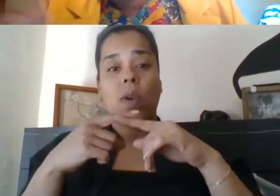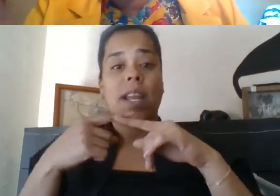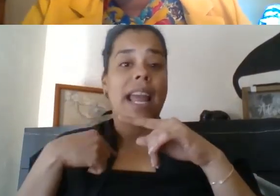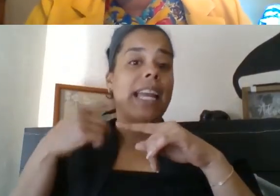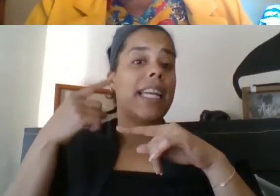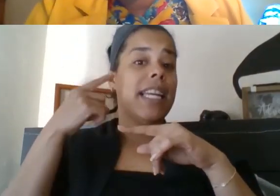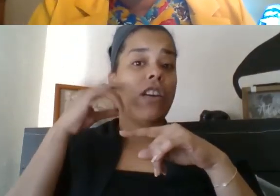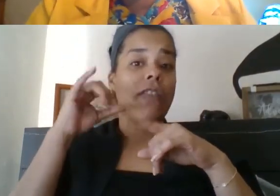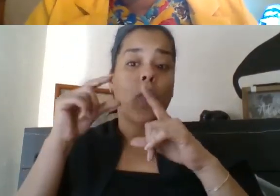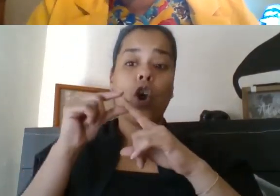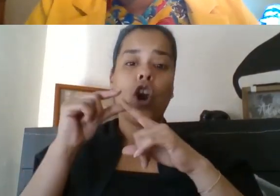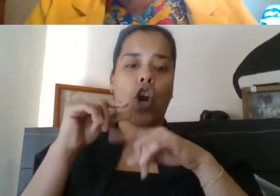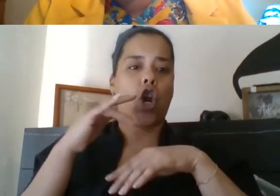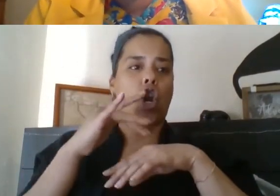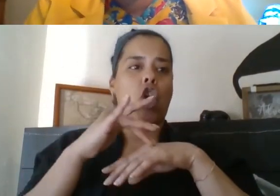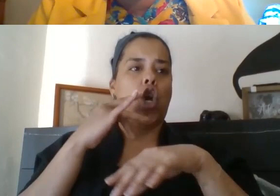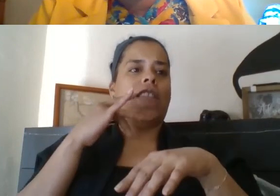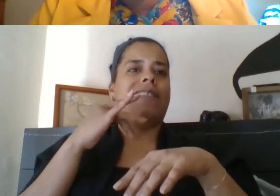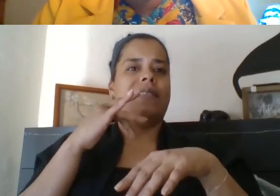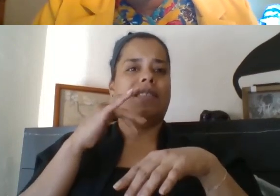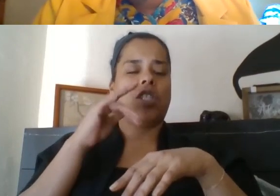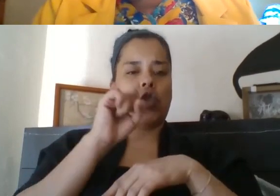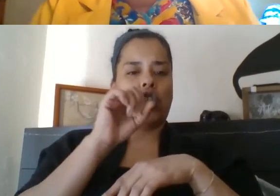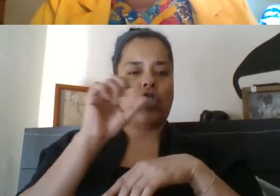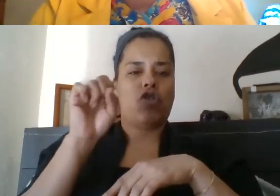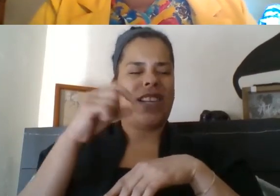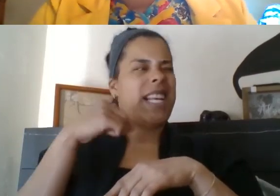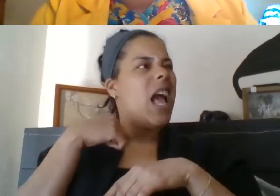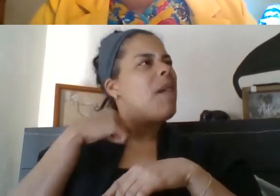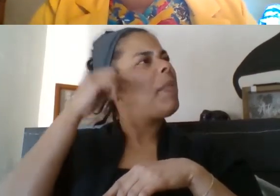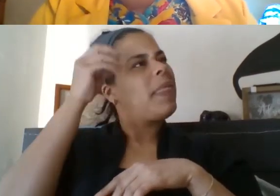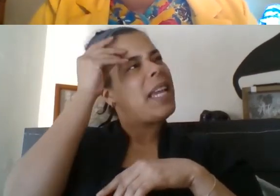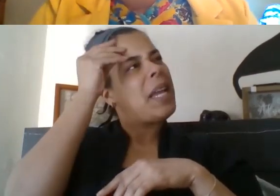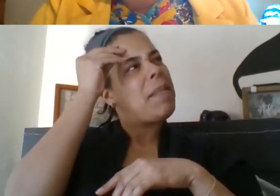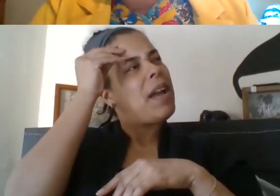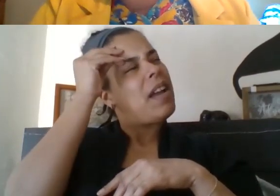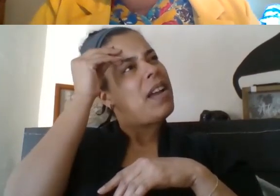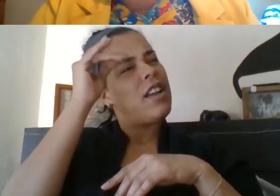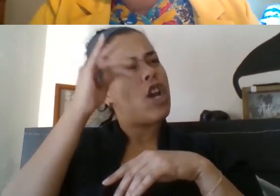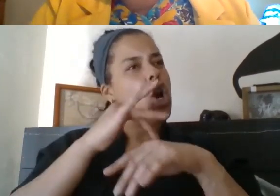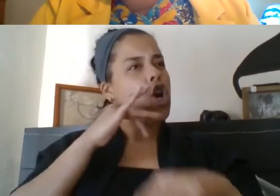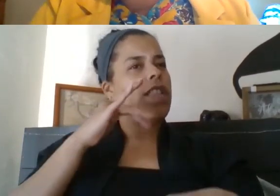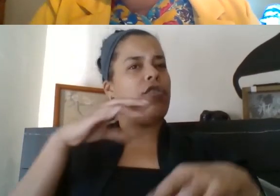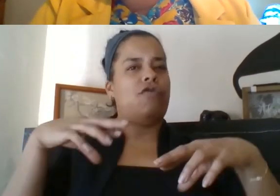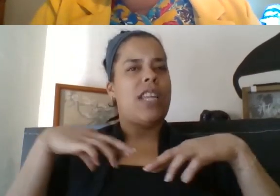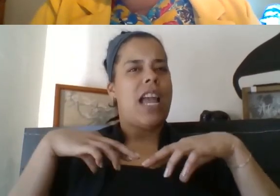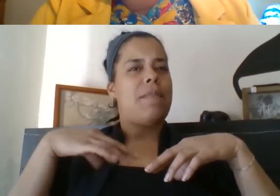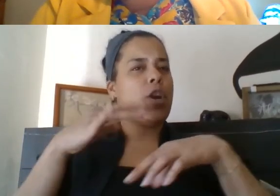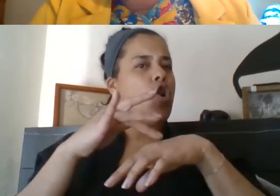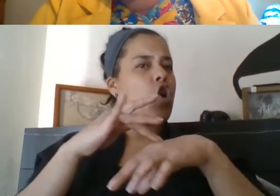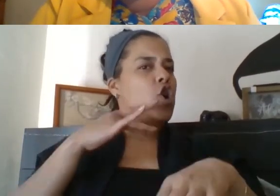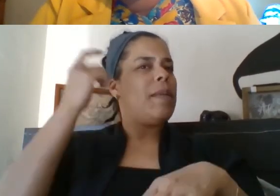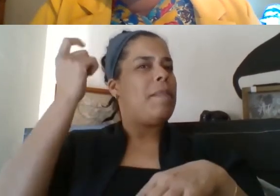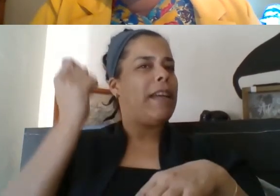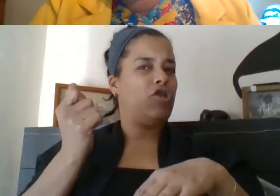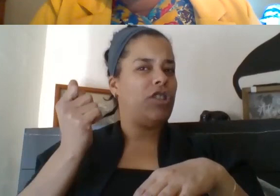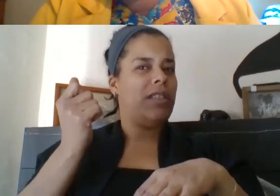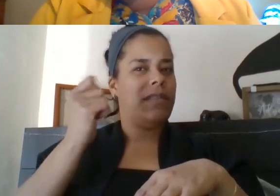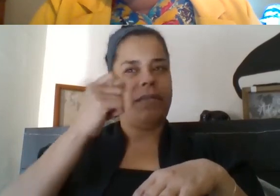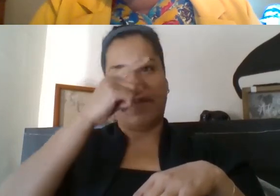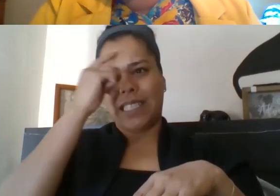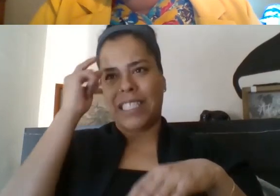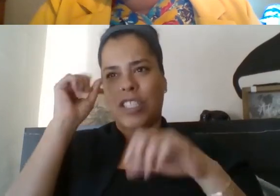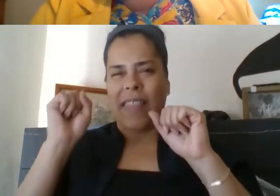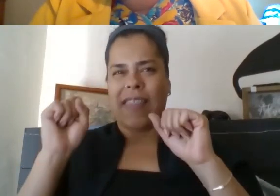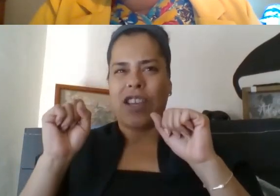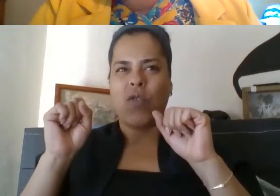early as Social Security, I'm thinking early retirement, early pension, because you can get your pension around 62